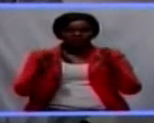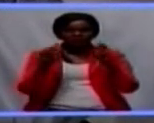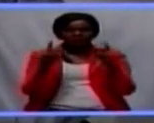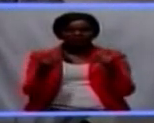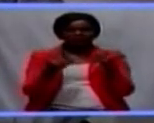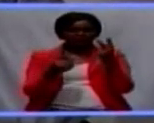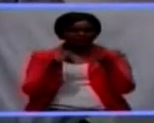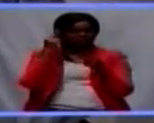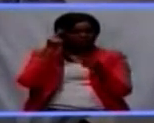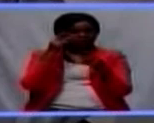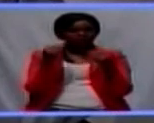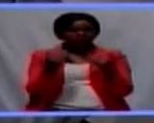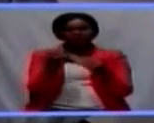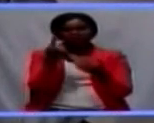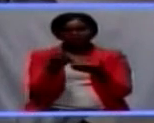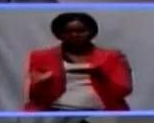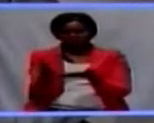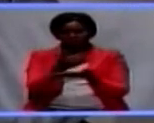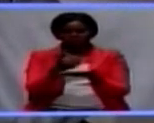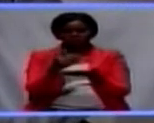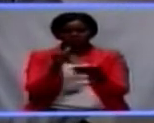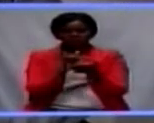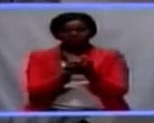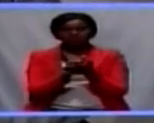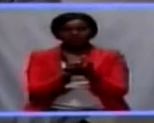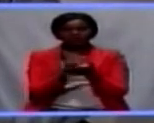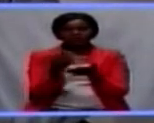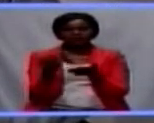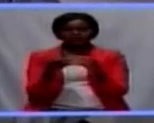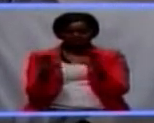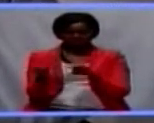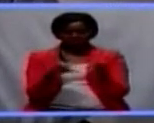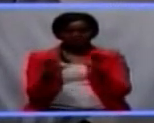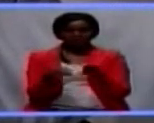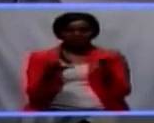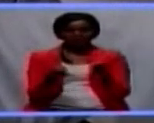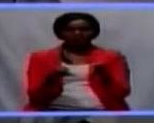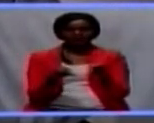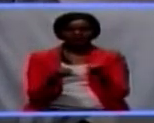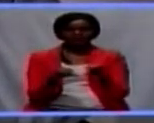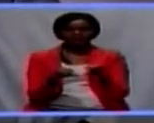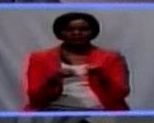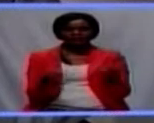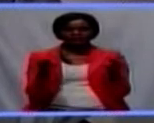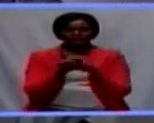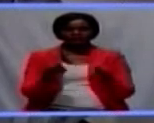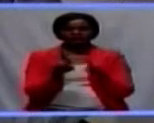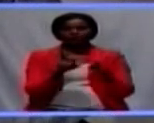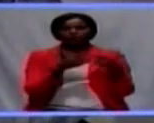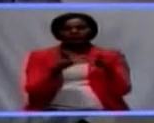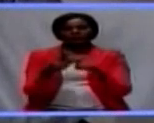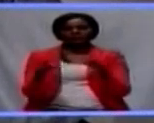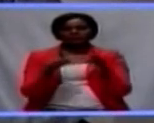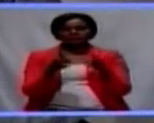reasons. One, to correct such kind of fraudulent activities and deliberate evasion of tax, but